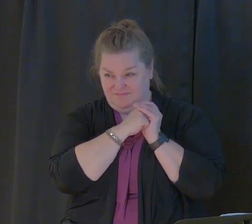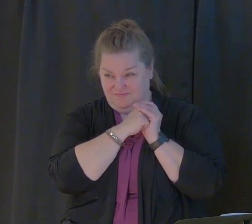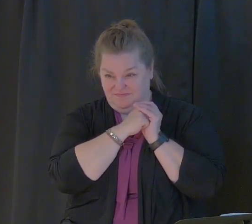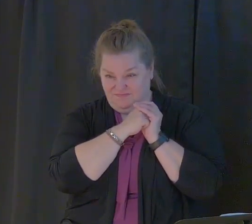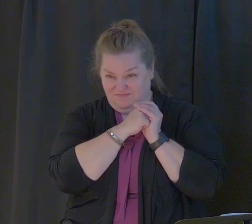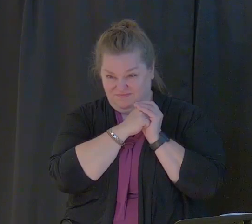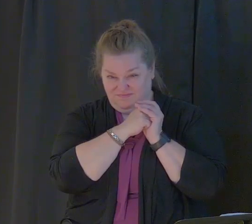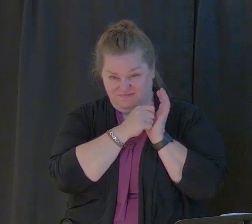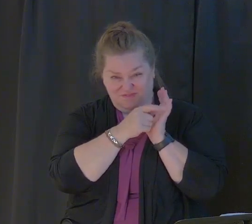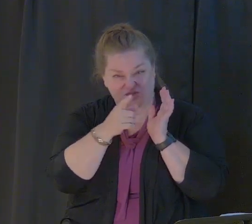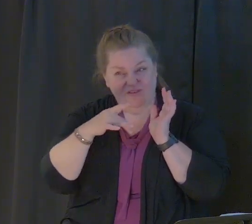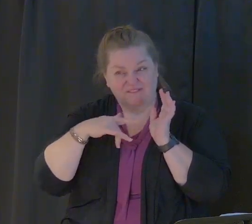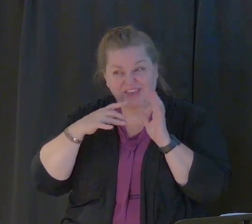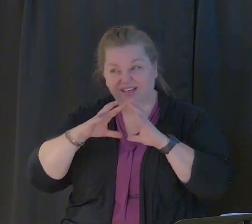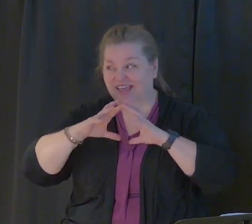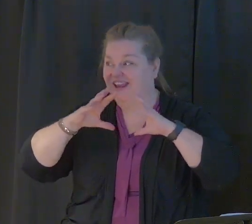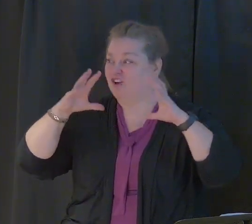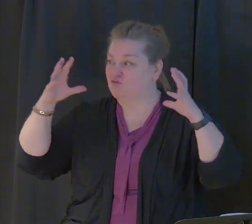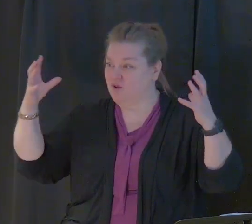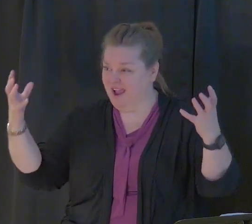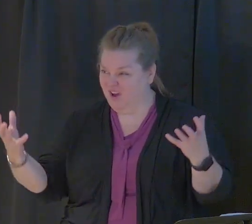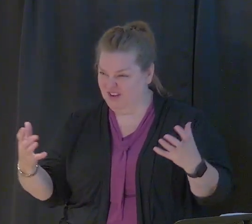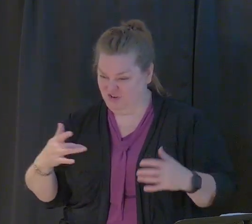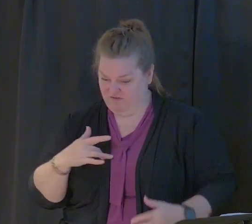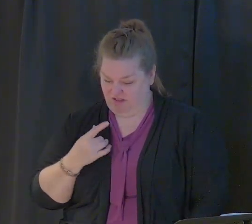a crowd